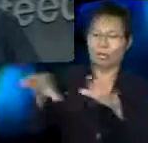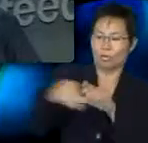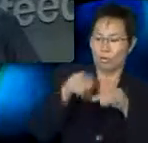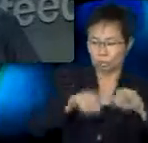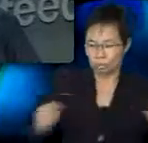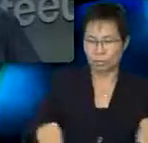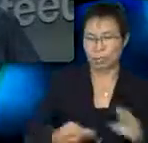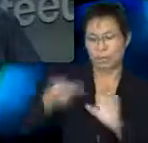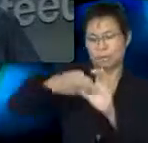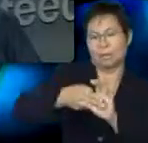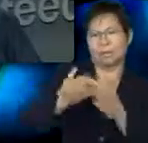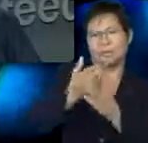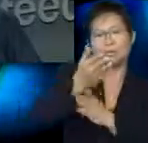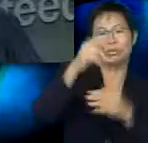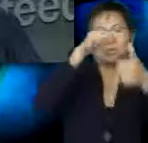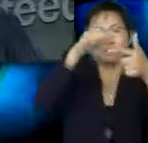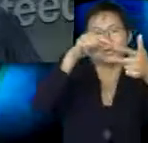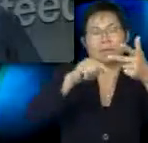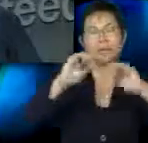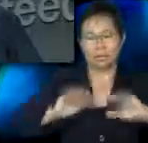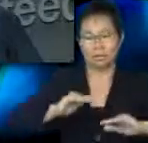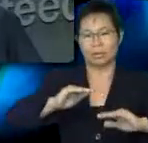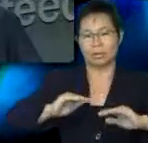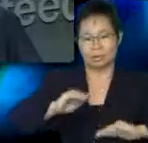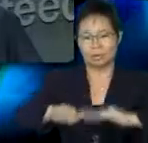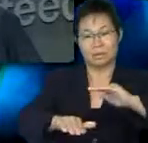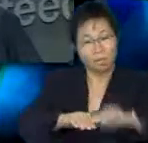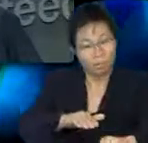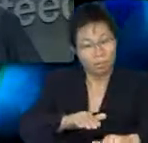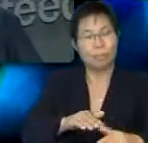student participation through a series of steps. To